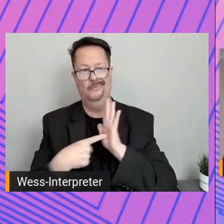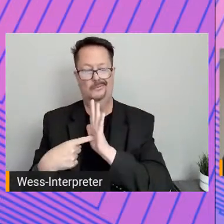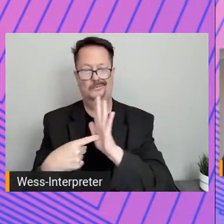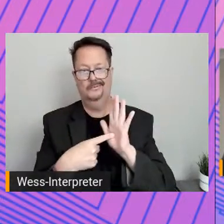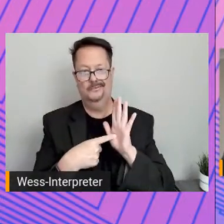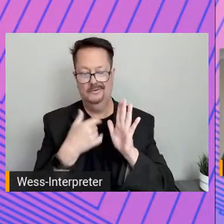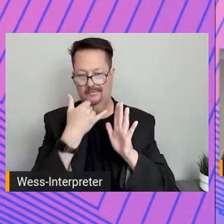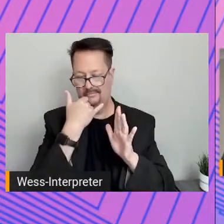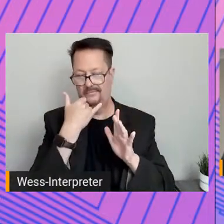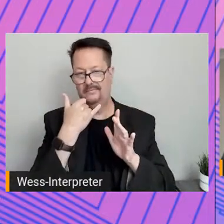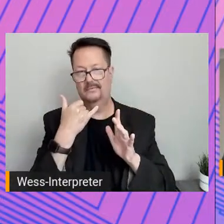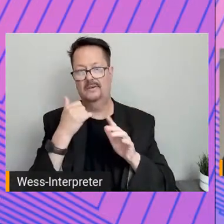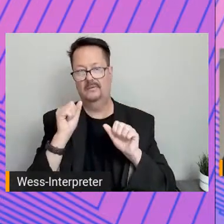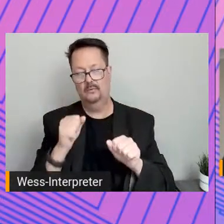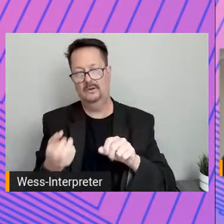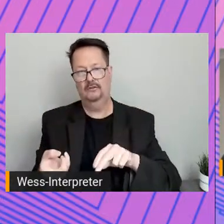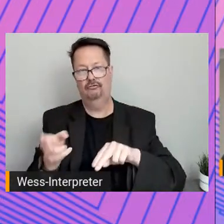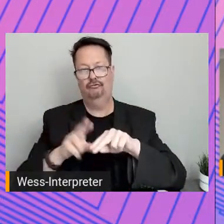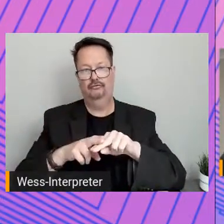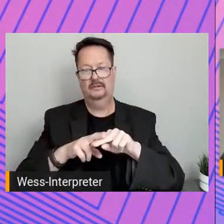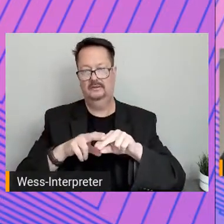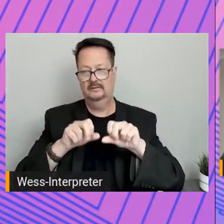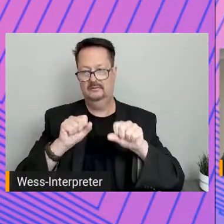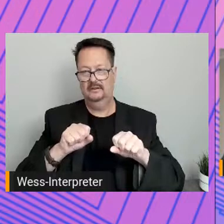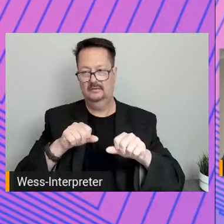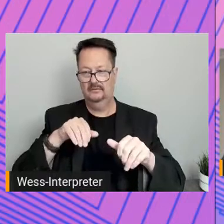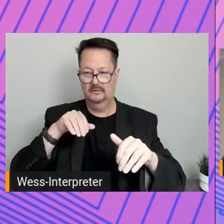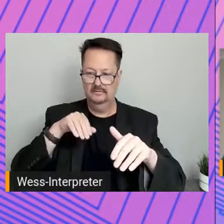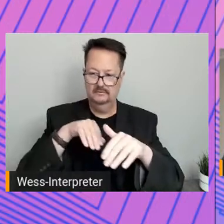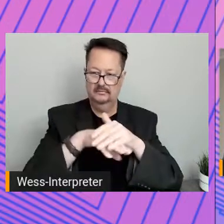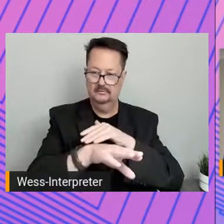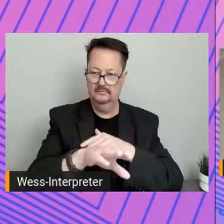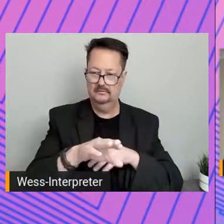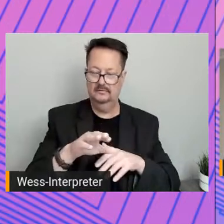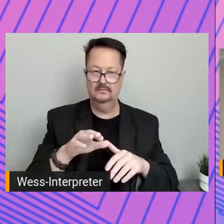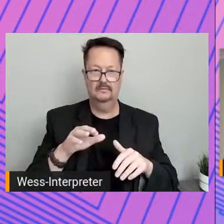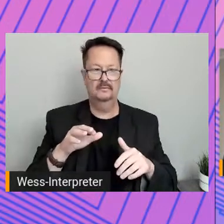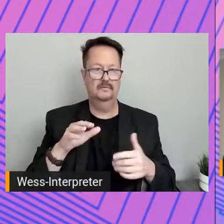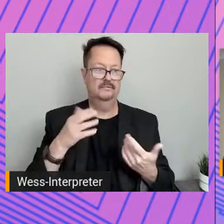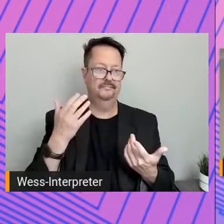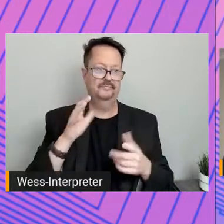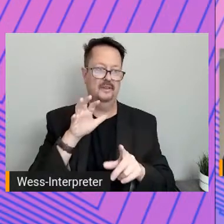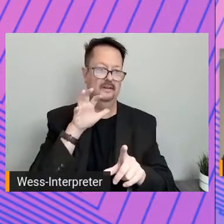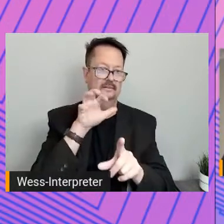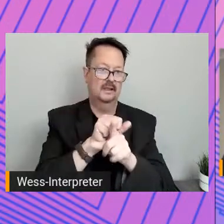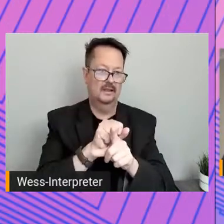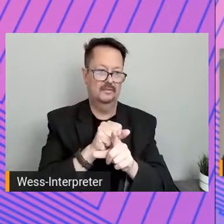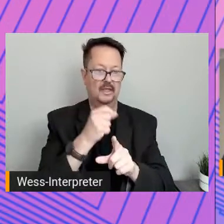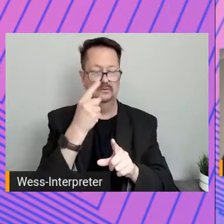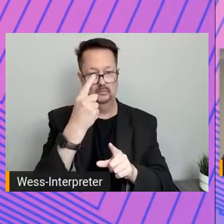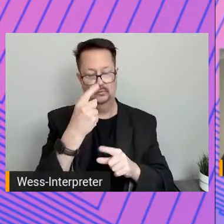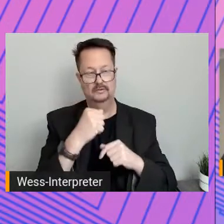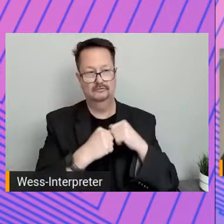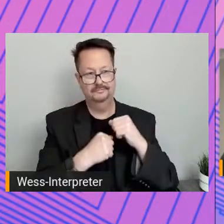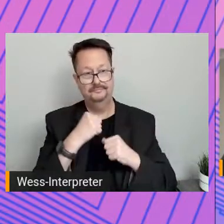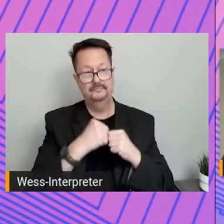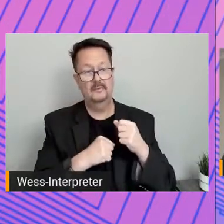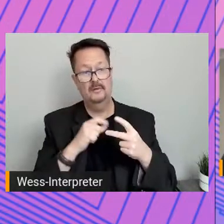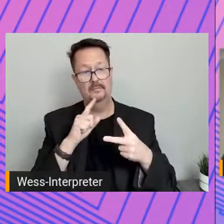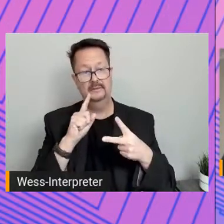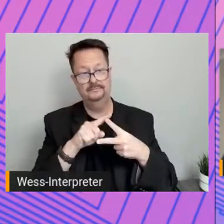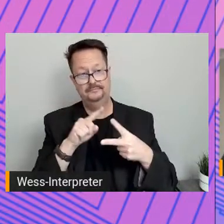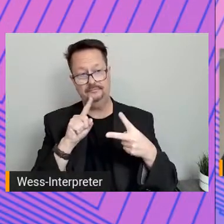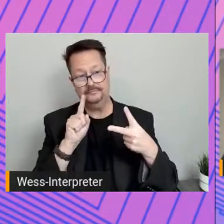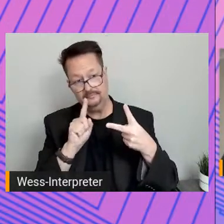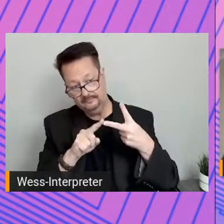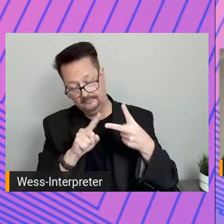of a potential attack. So that's one side of understanding your infrastructure there with the hosts. But in addition to that, you